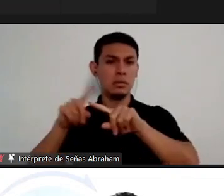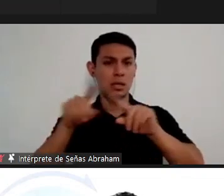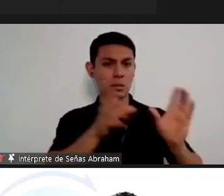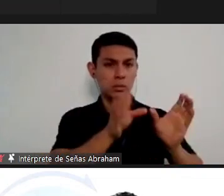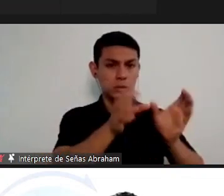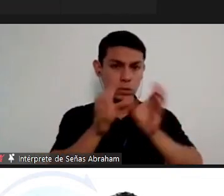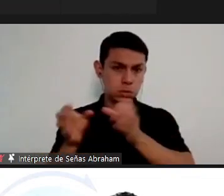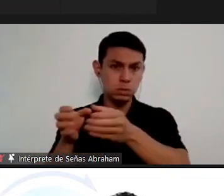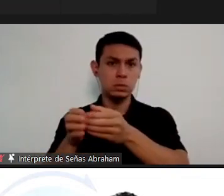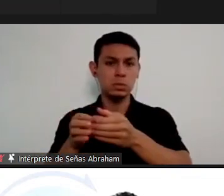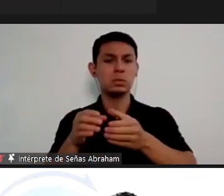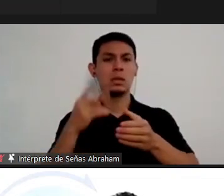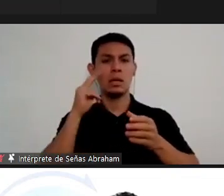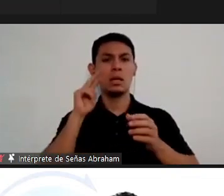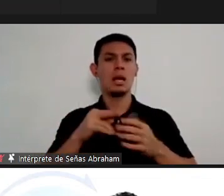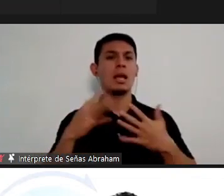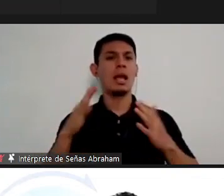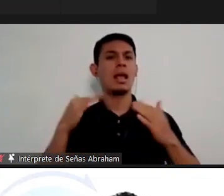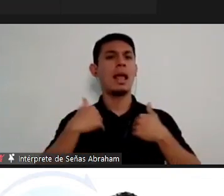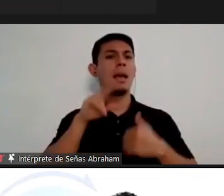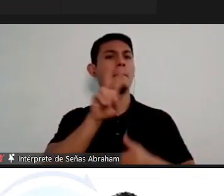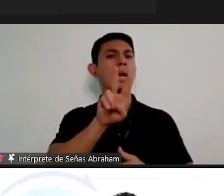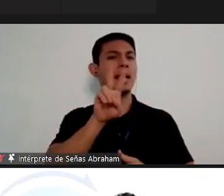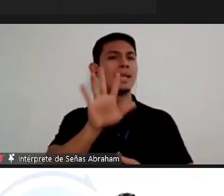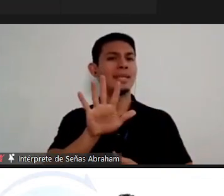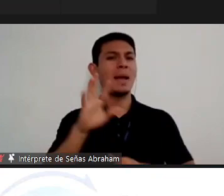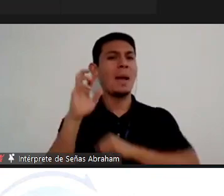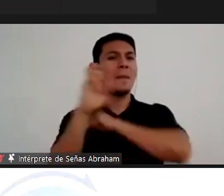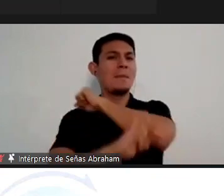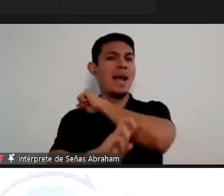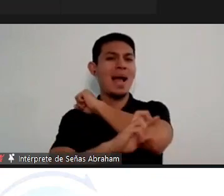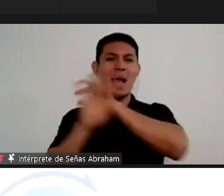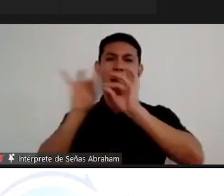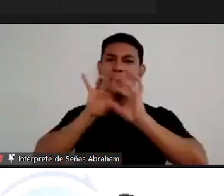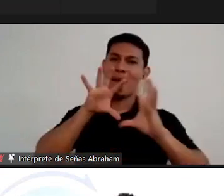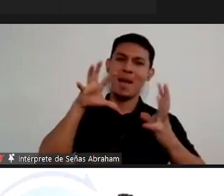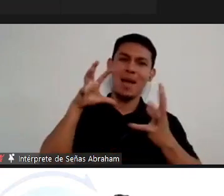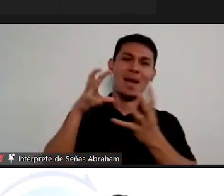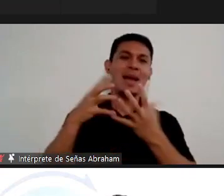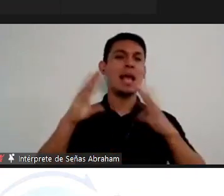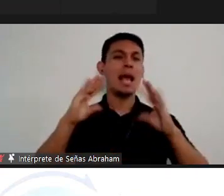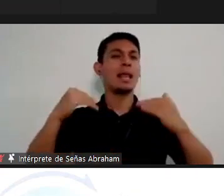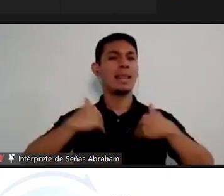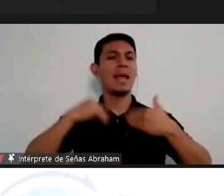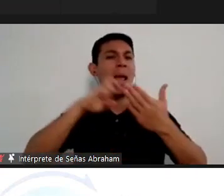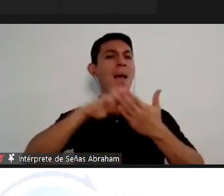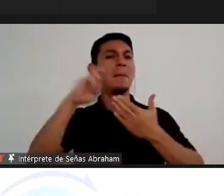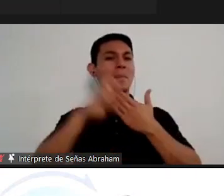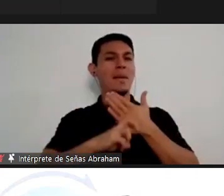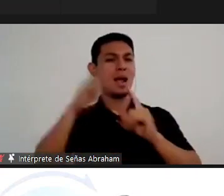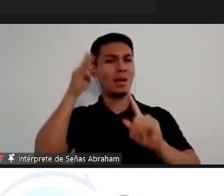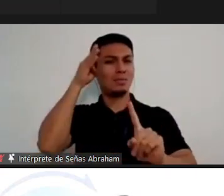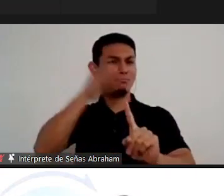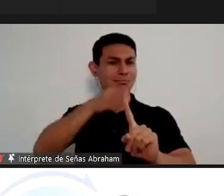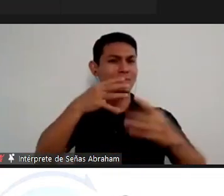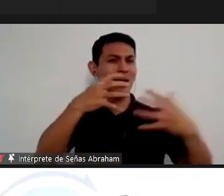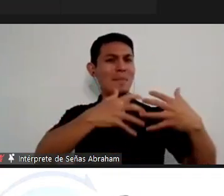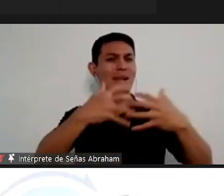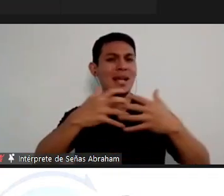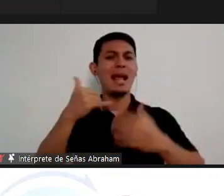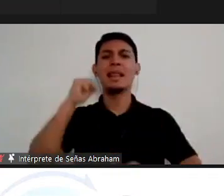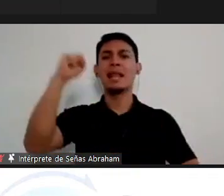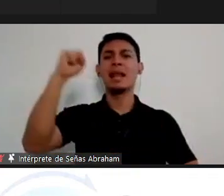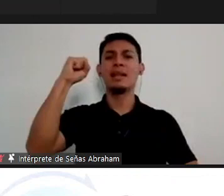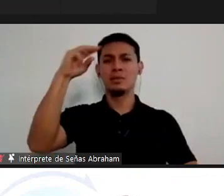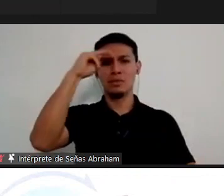of adopting this uh sectors we have 25 countries that worldwide that have a plan